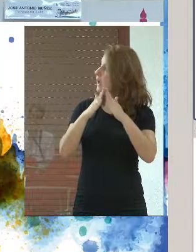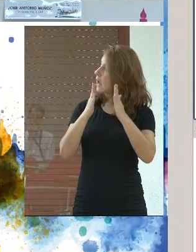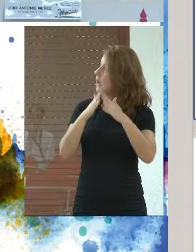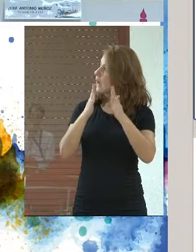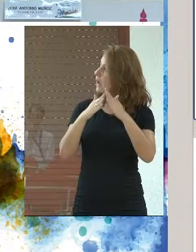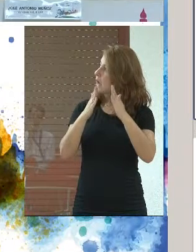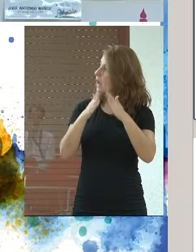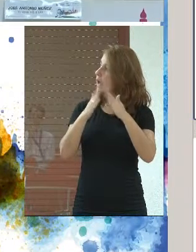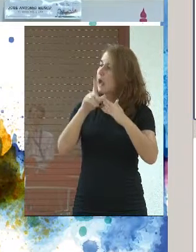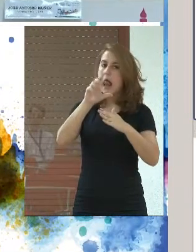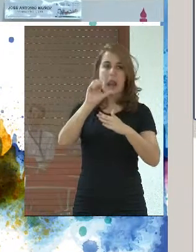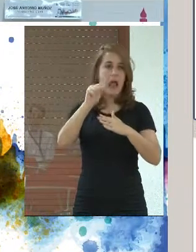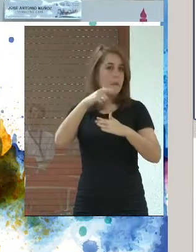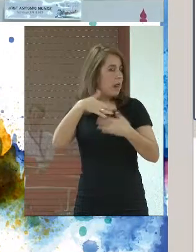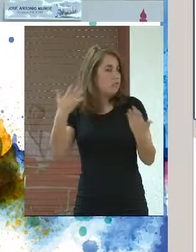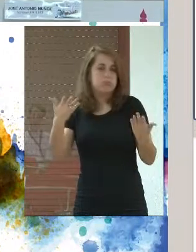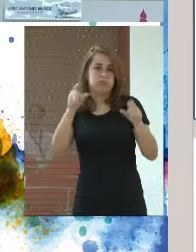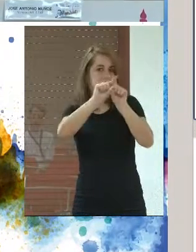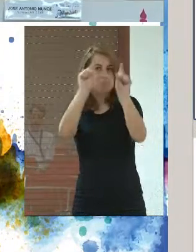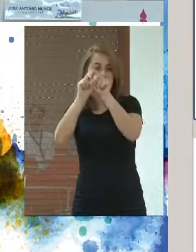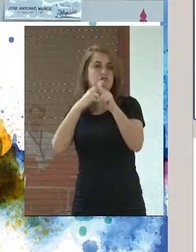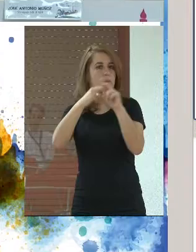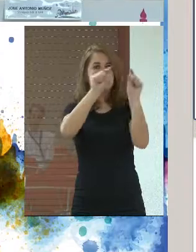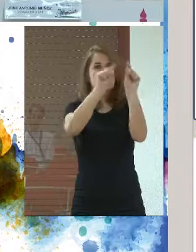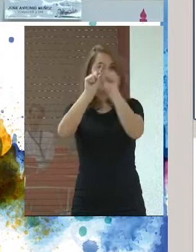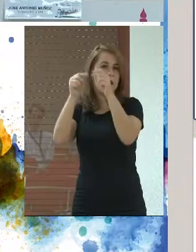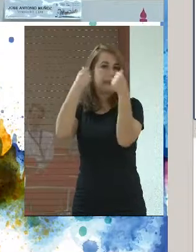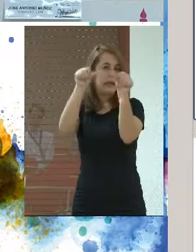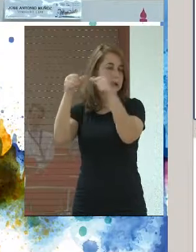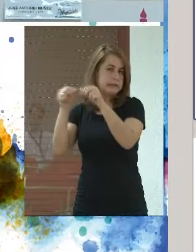says cathedral, for example, or whatever.